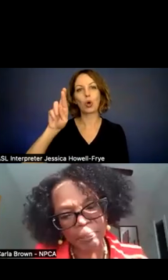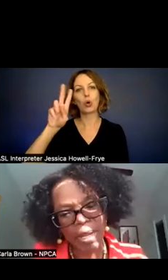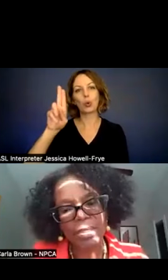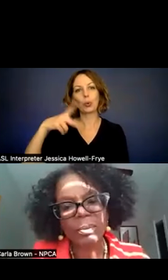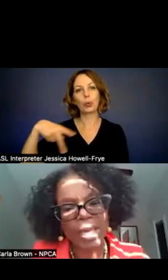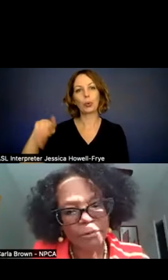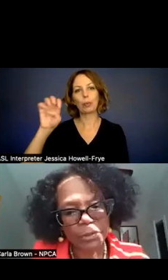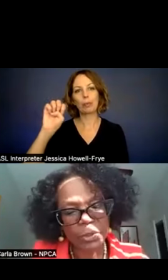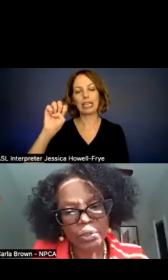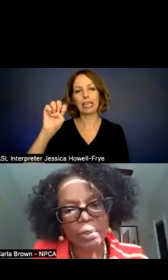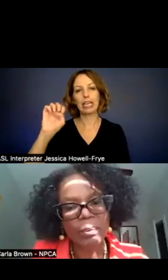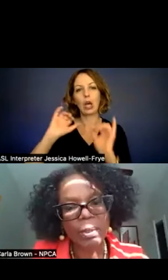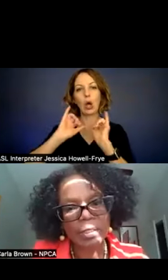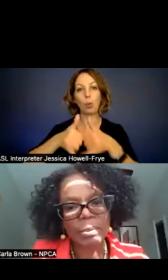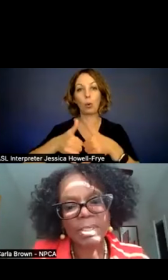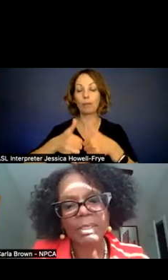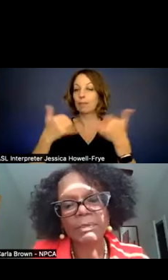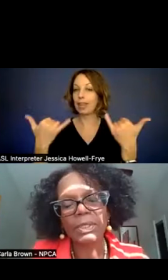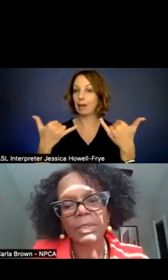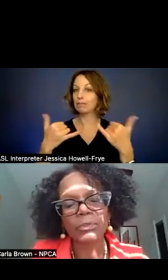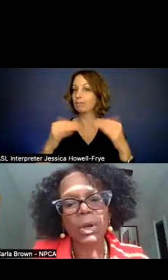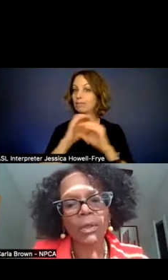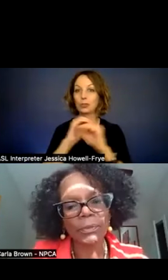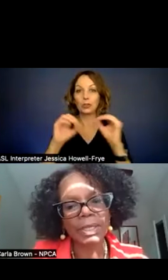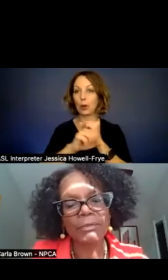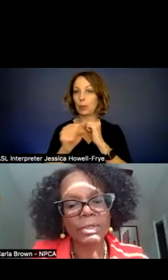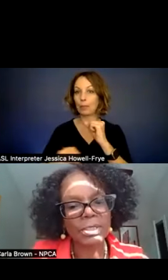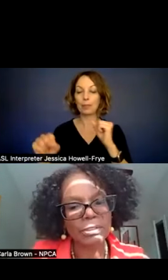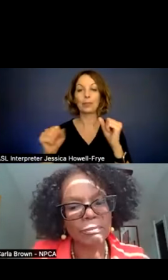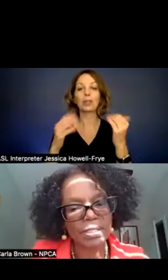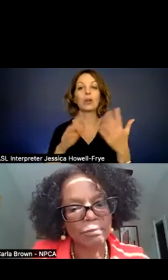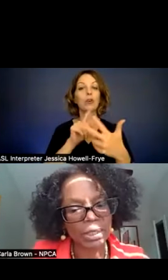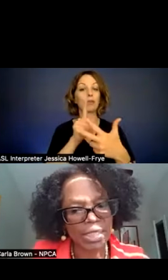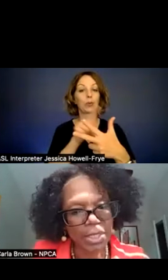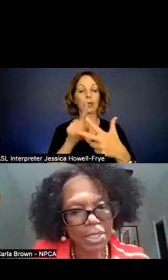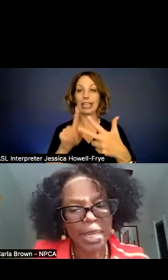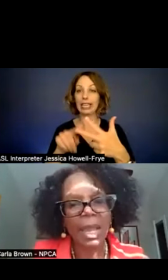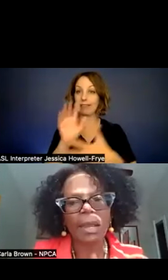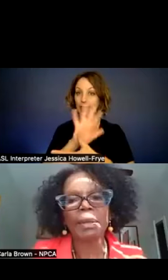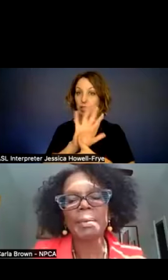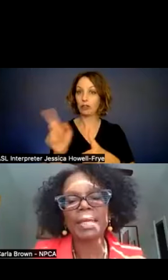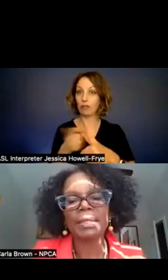winner? So without further ado, we're going to present the videos for all three. The first is the Friends of Malaysia.